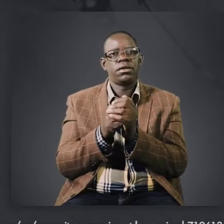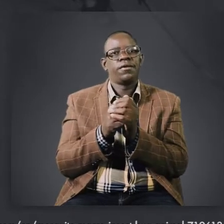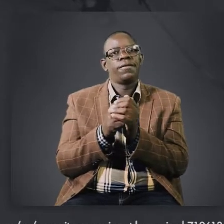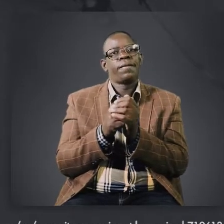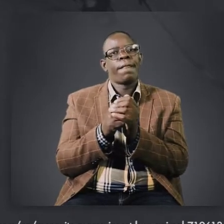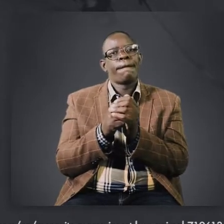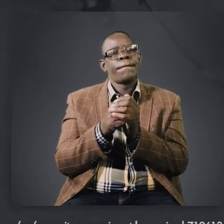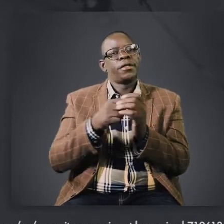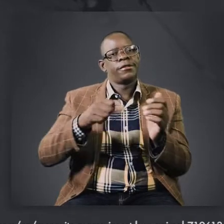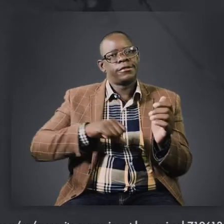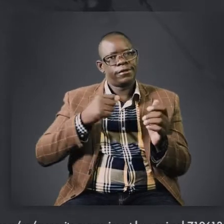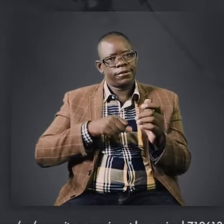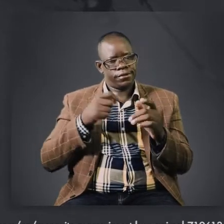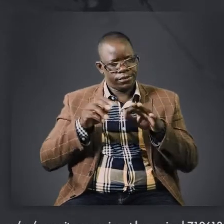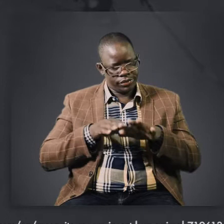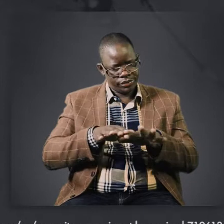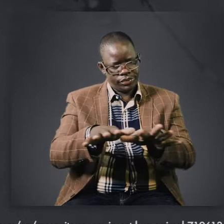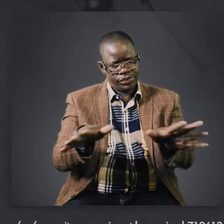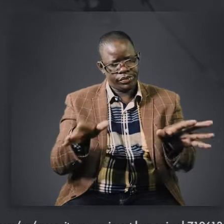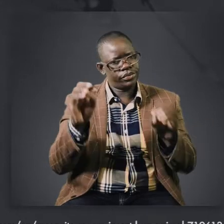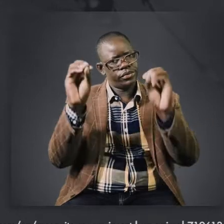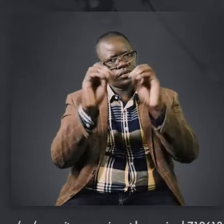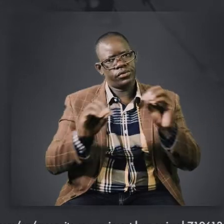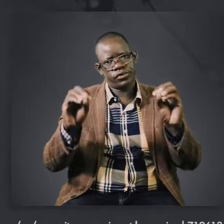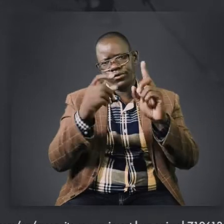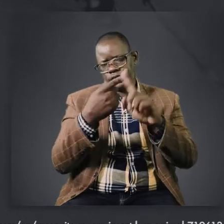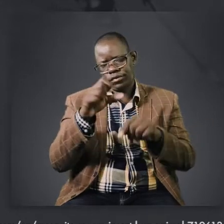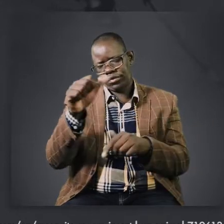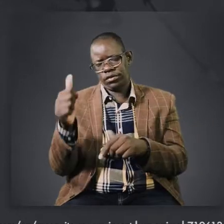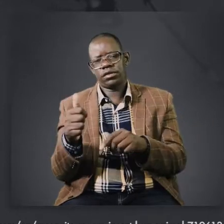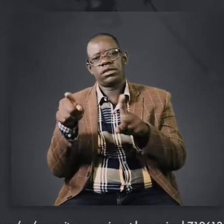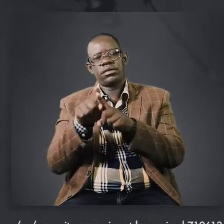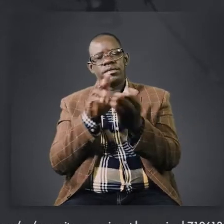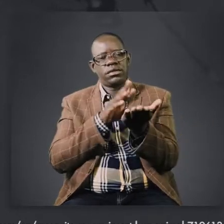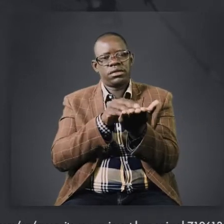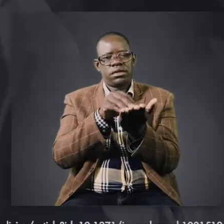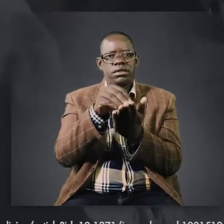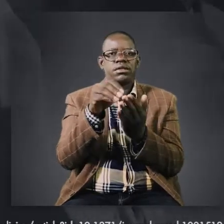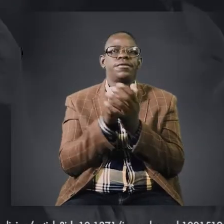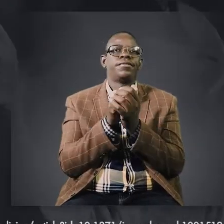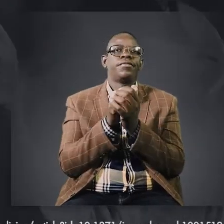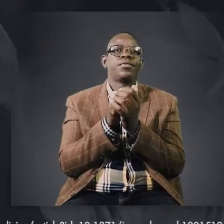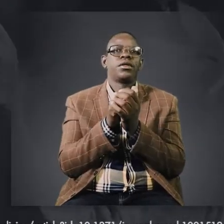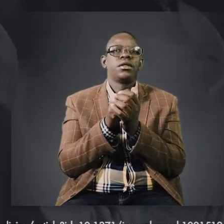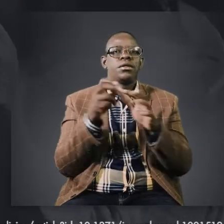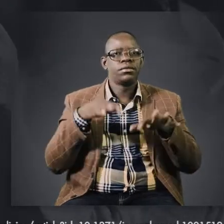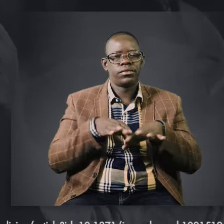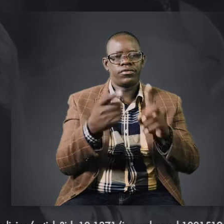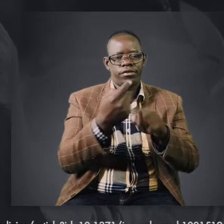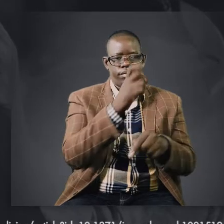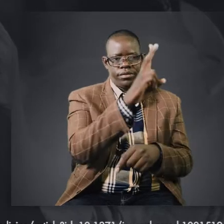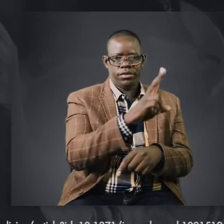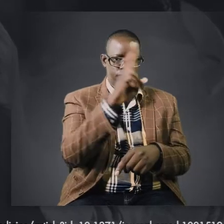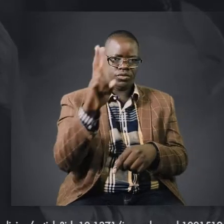Diseases that are non-contagious or non-infectious which arise from other causes, for example, cancer. Diseases which are spread from person